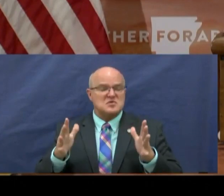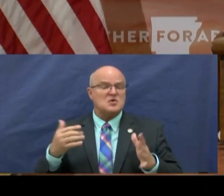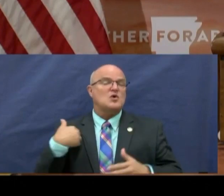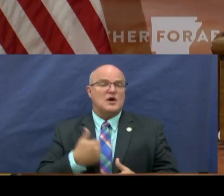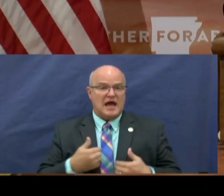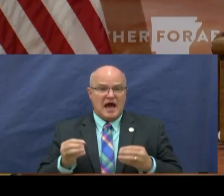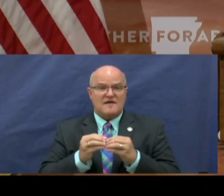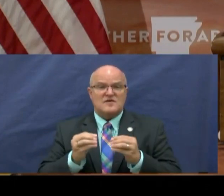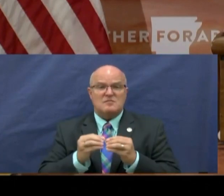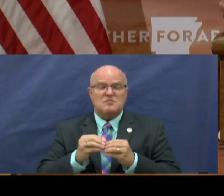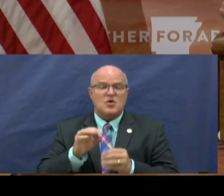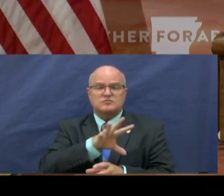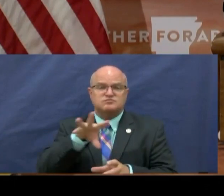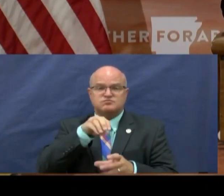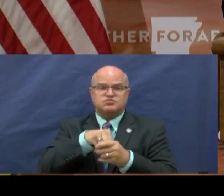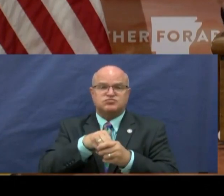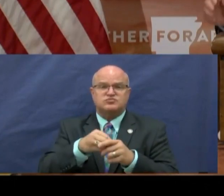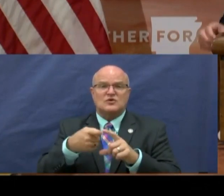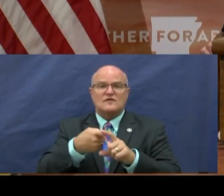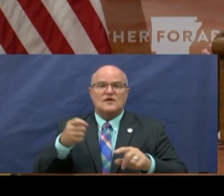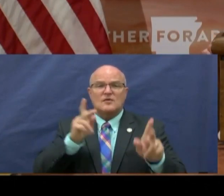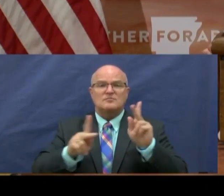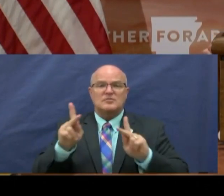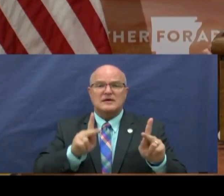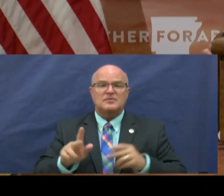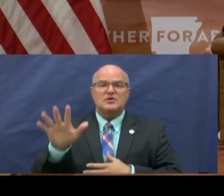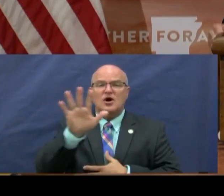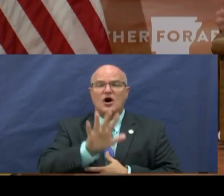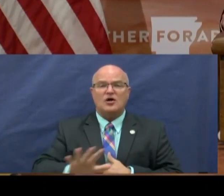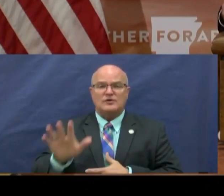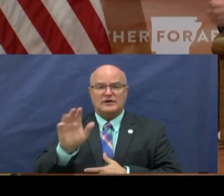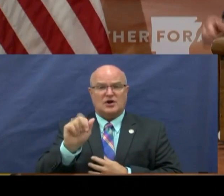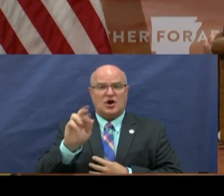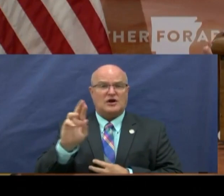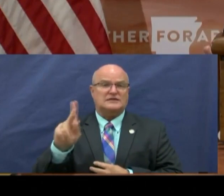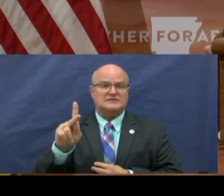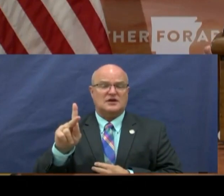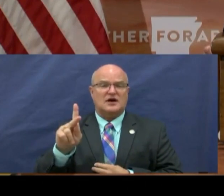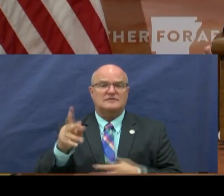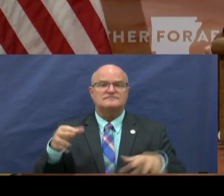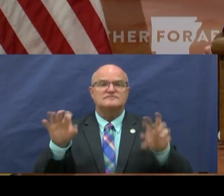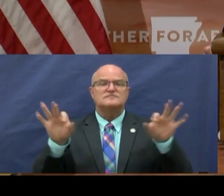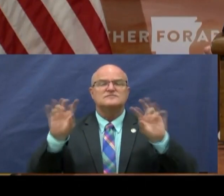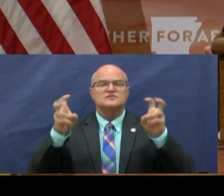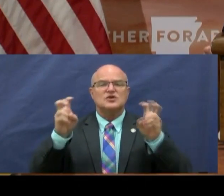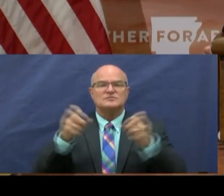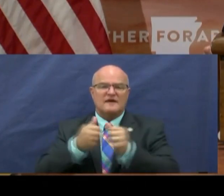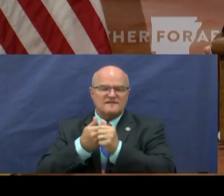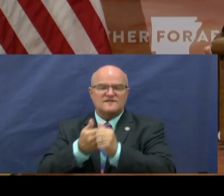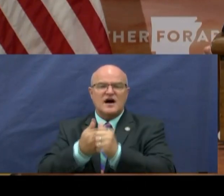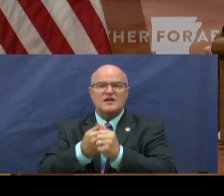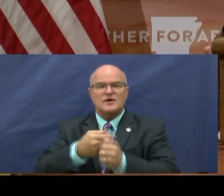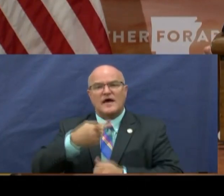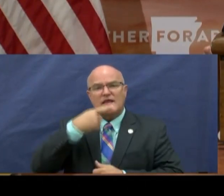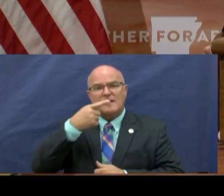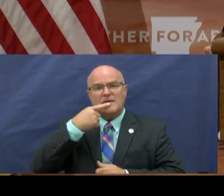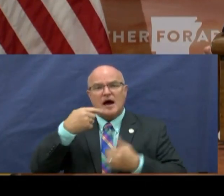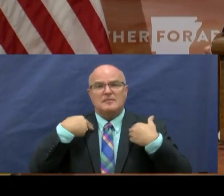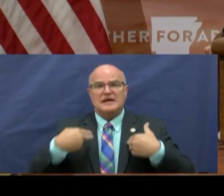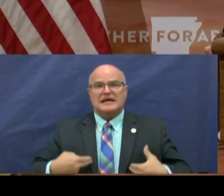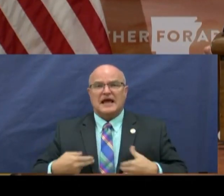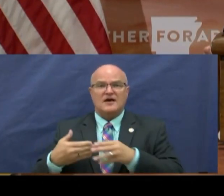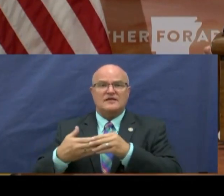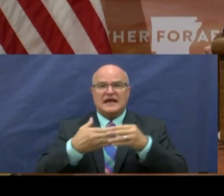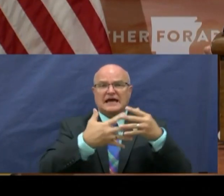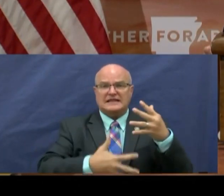more engagement from Arkansans all across the board in terms of following our public health guidelines and doing what